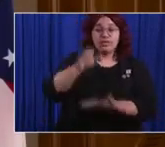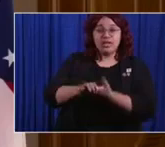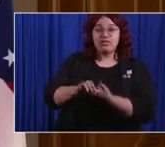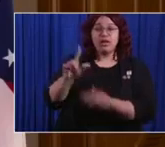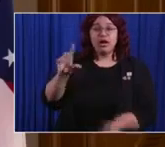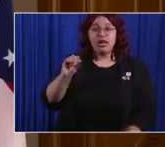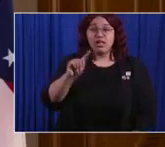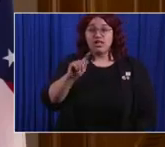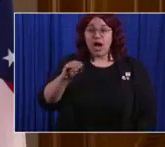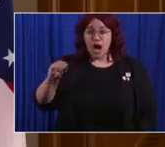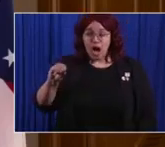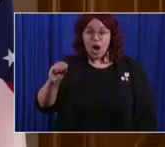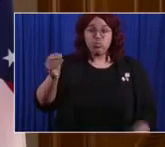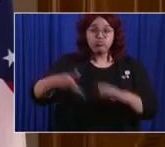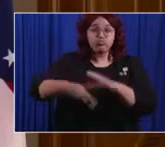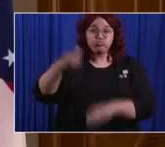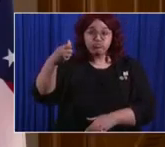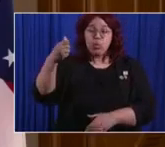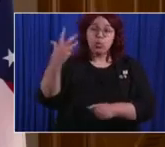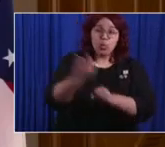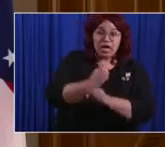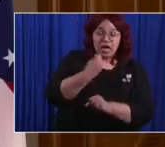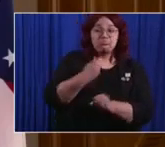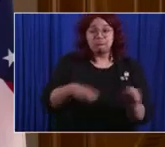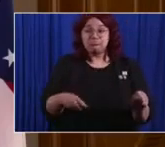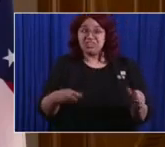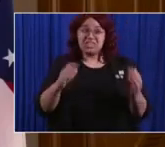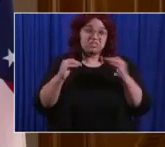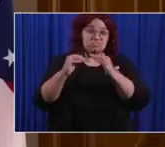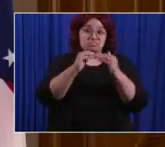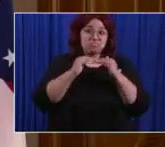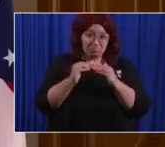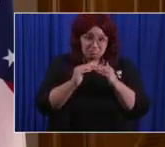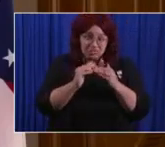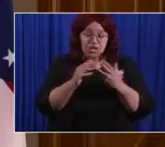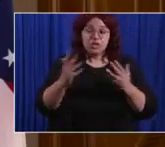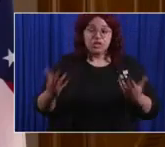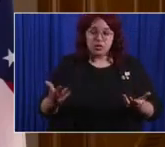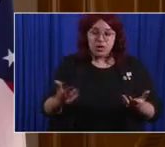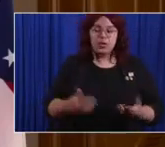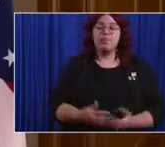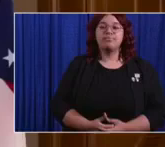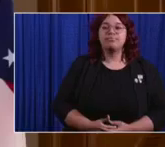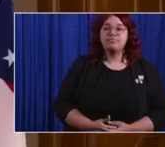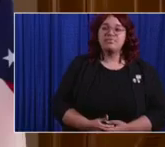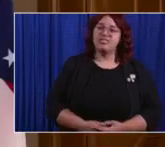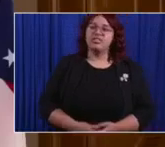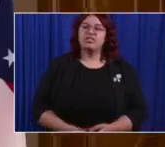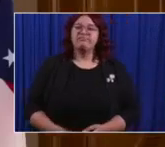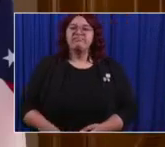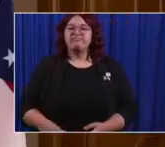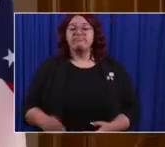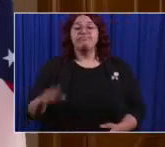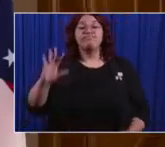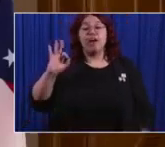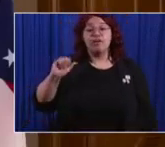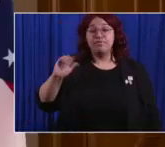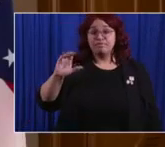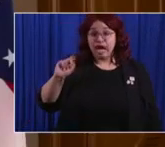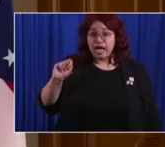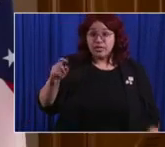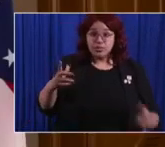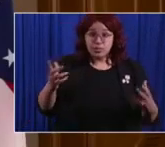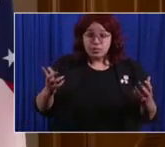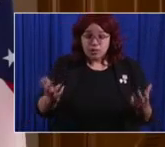We start with this belief, and it's not just a belief. We believe we start with this fact. We come out of